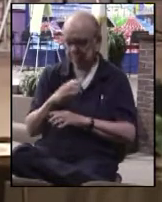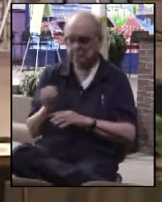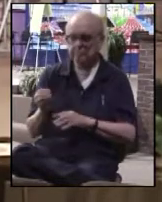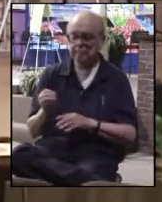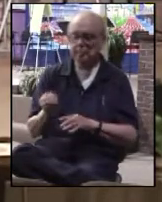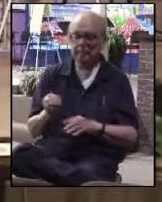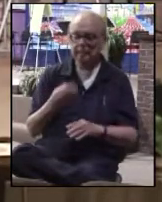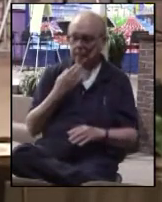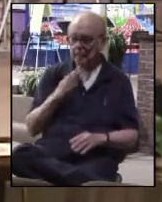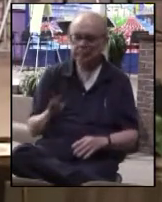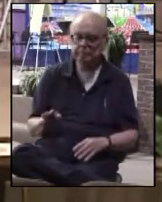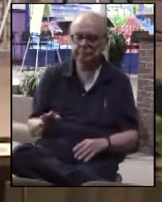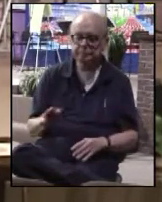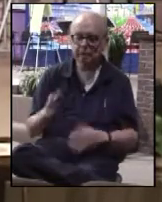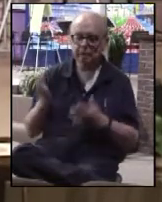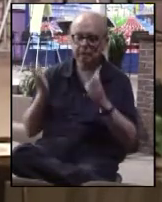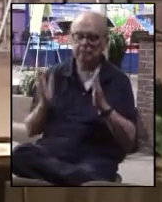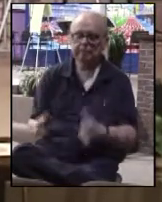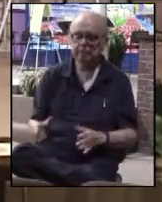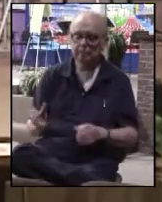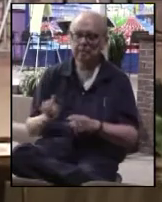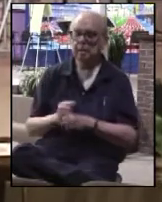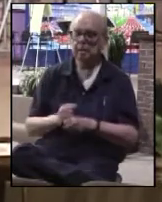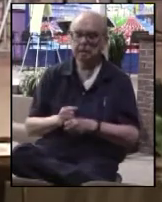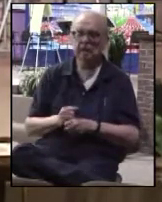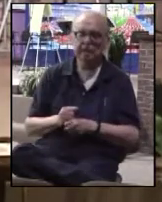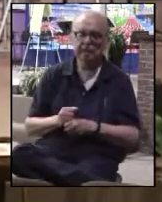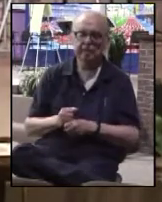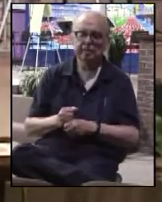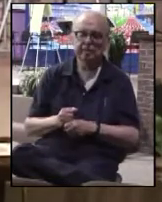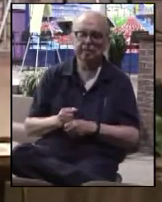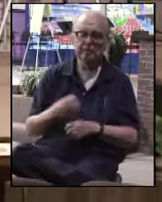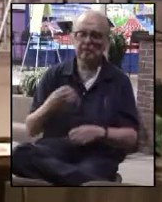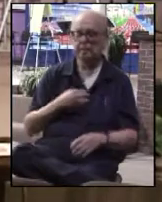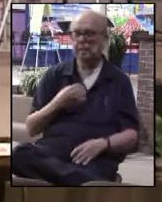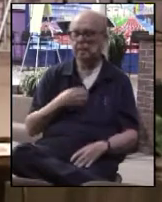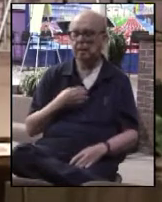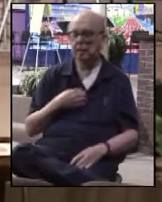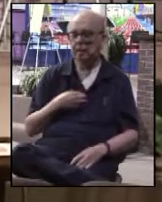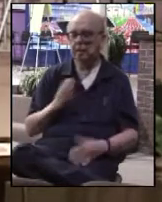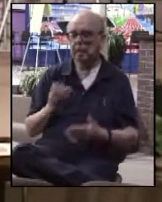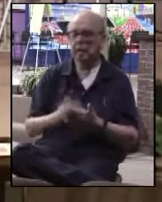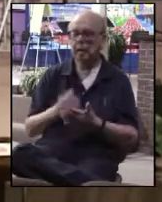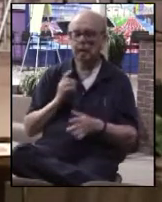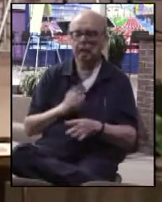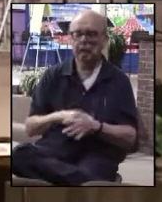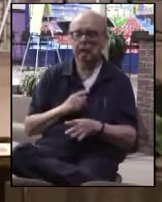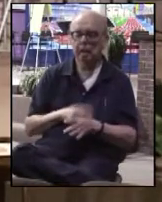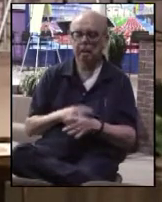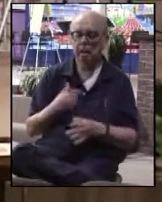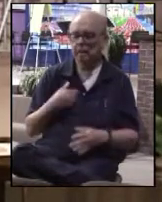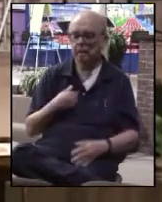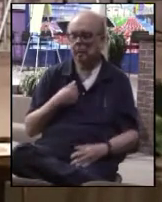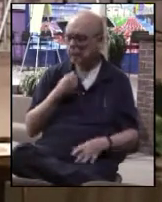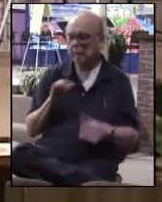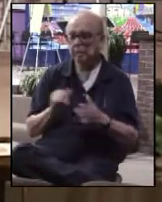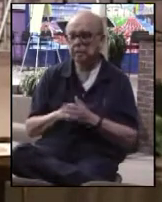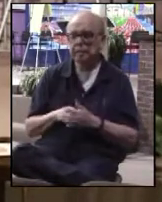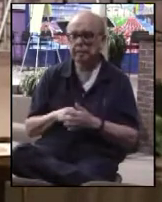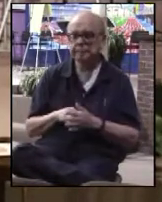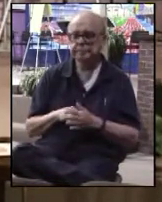unfortunately a lot of times the server is the one that gets the brunt of all of this and I have to come to the point that I'm not doing that